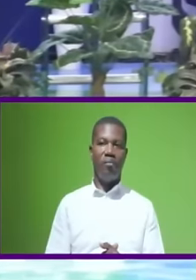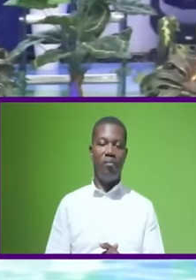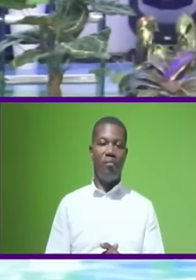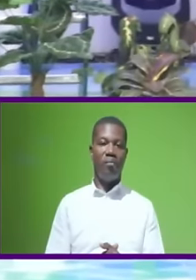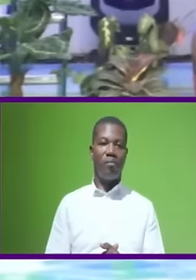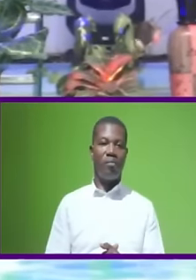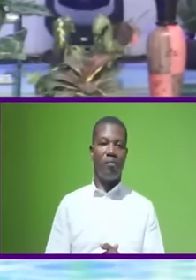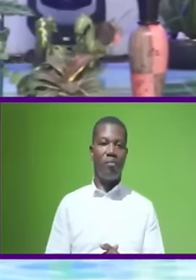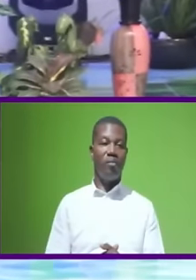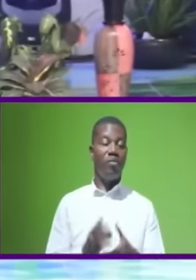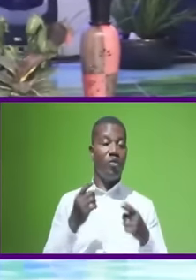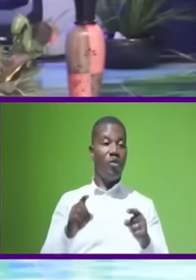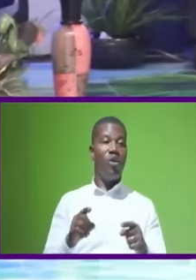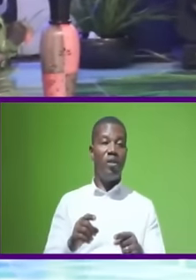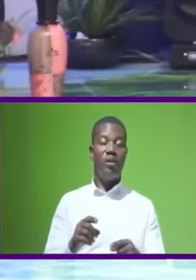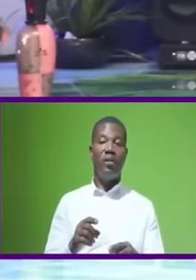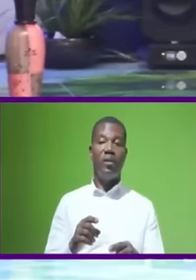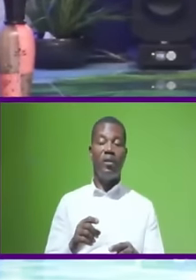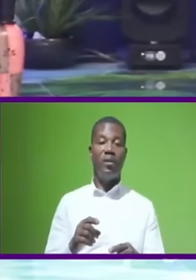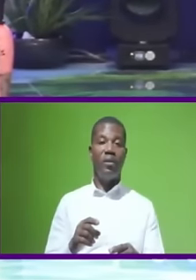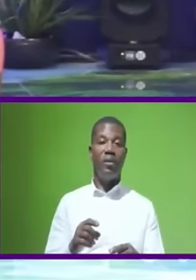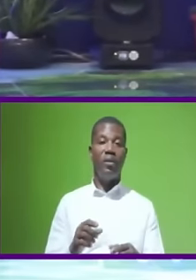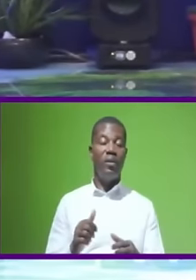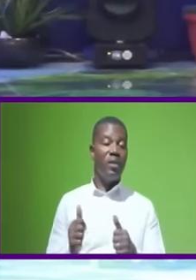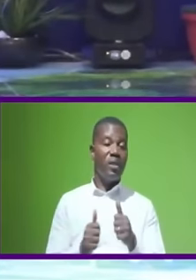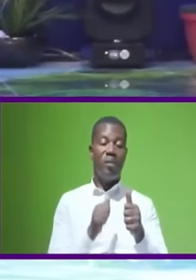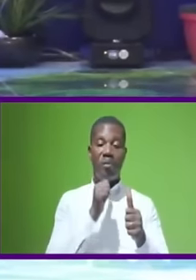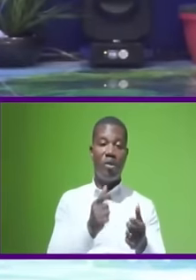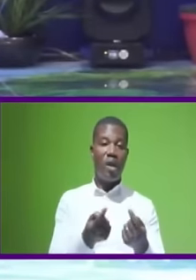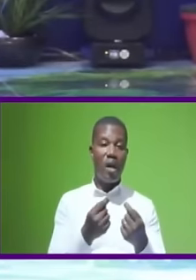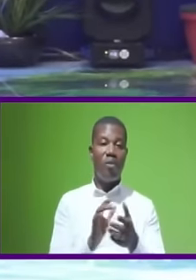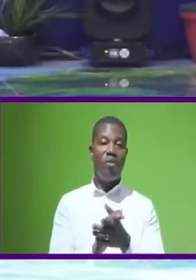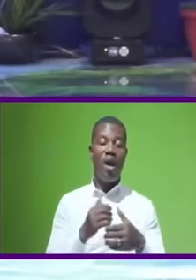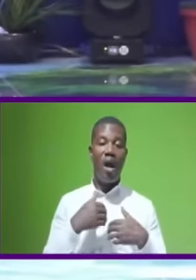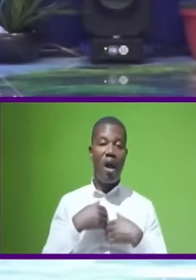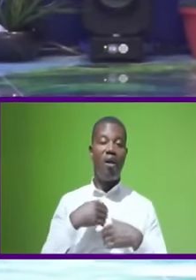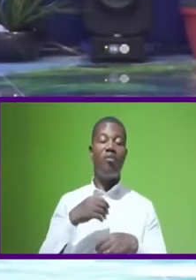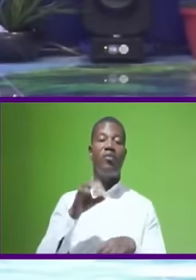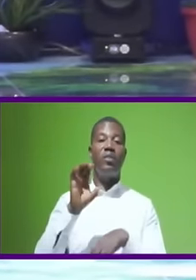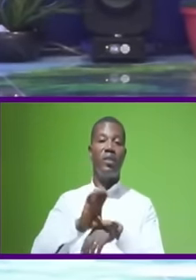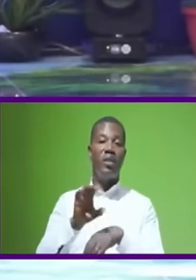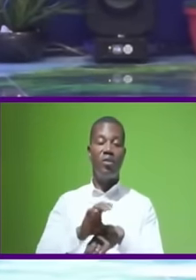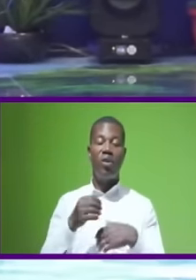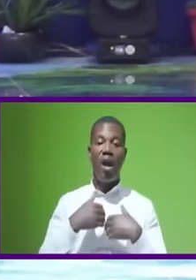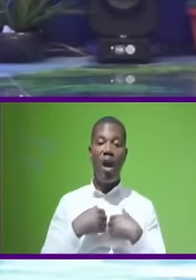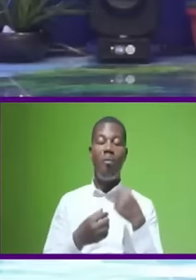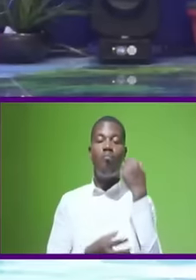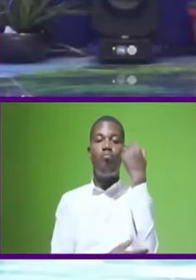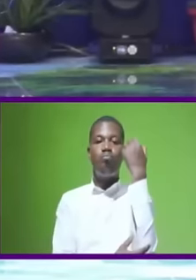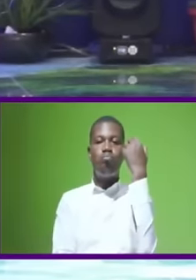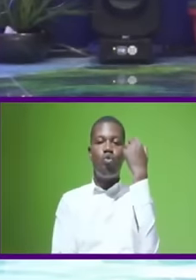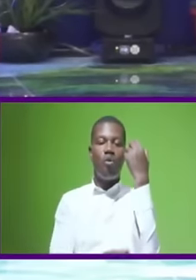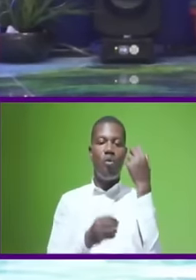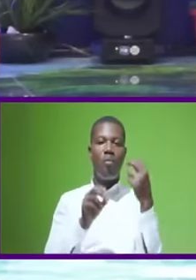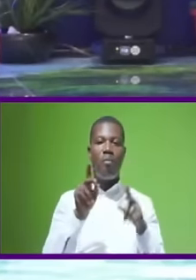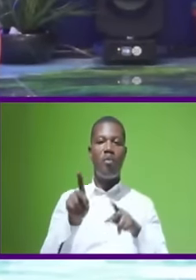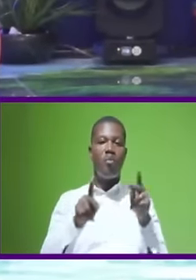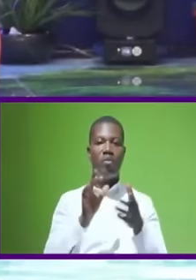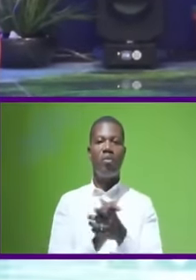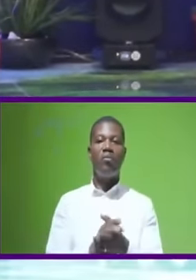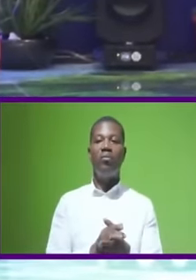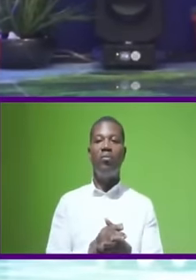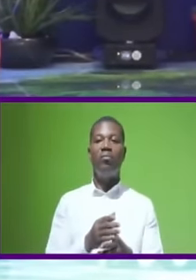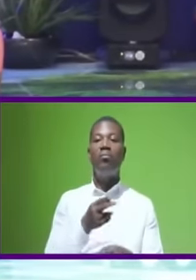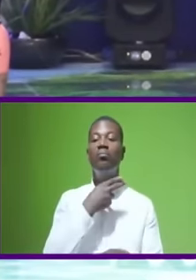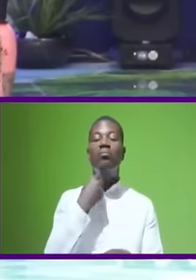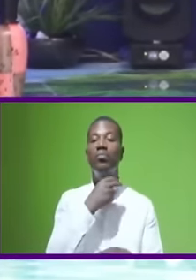Brana, as you have for no Maya Nana, you are what I saw in on here for Dosso. This is because for now